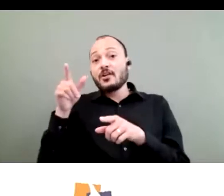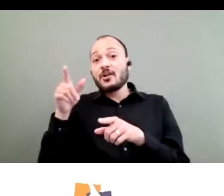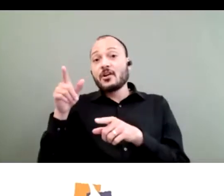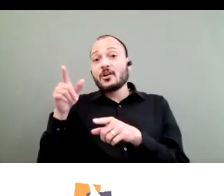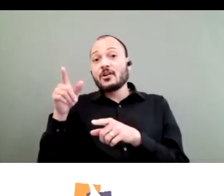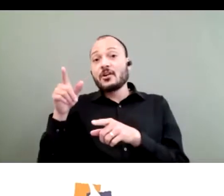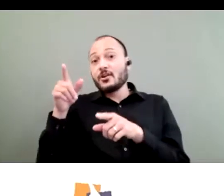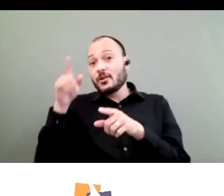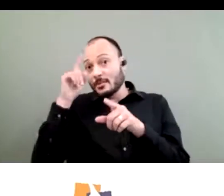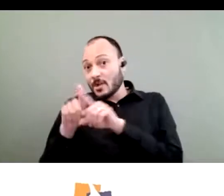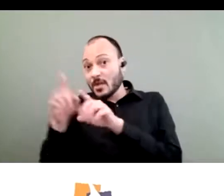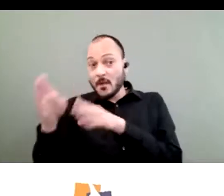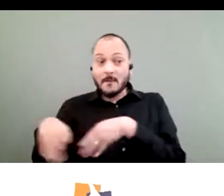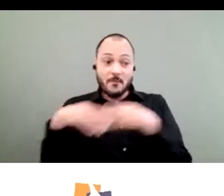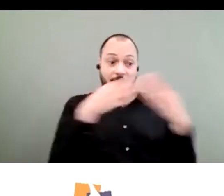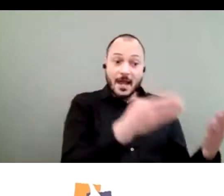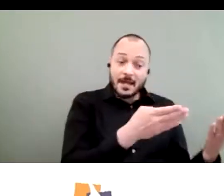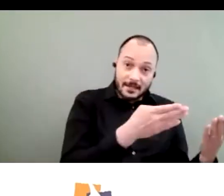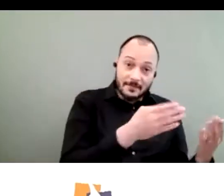sister.